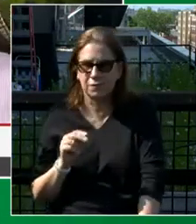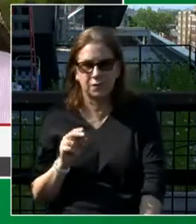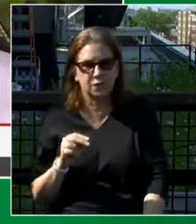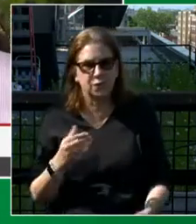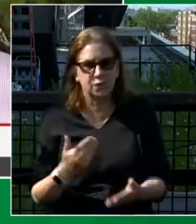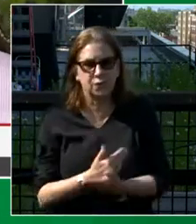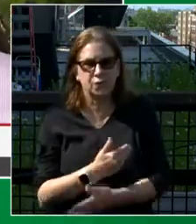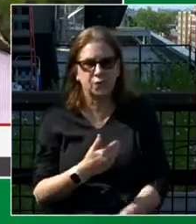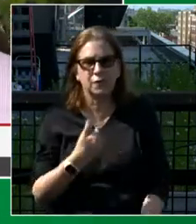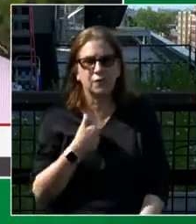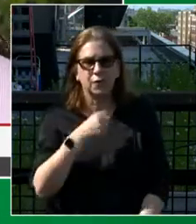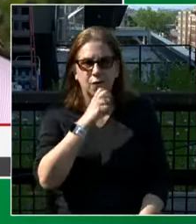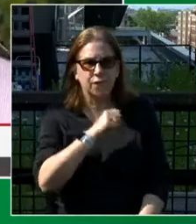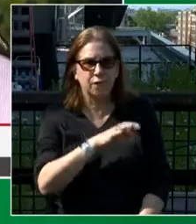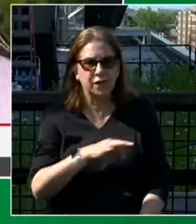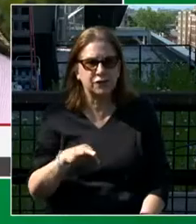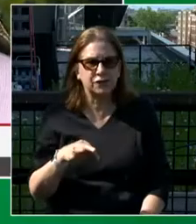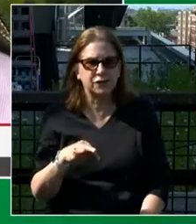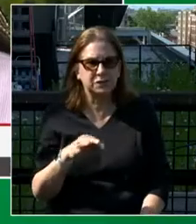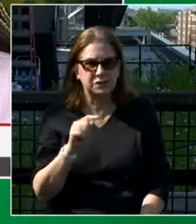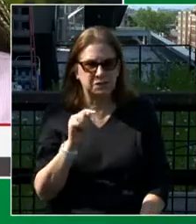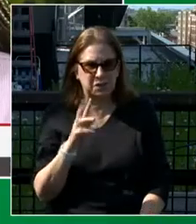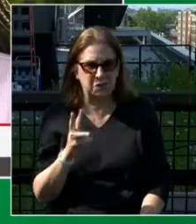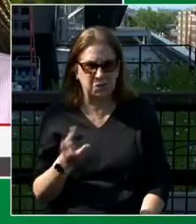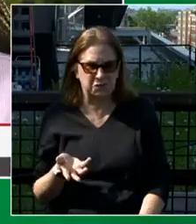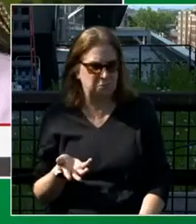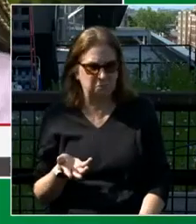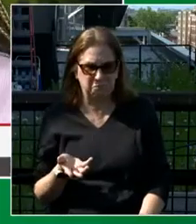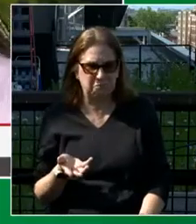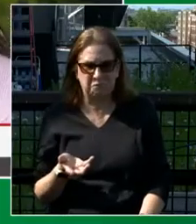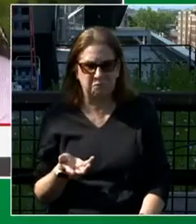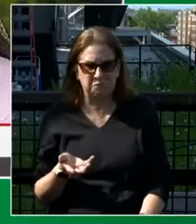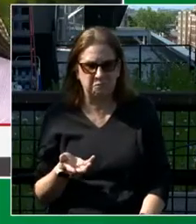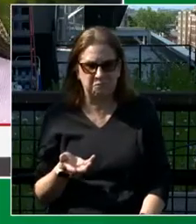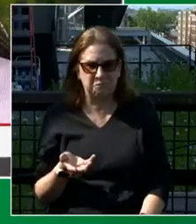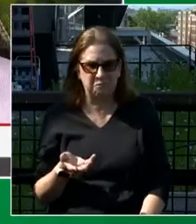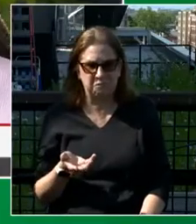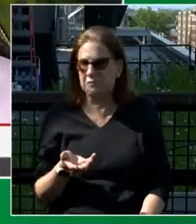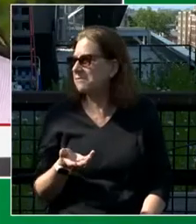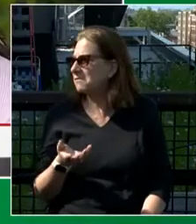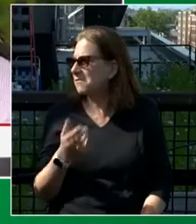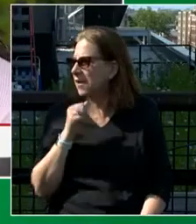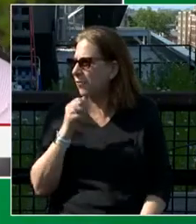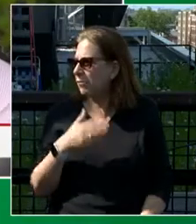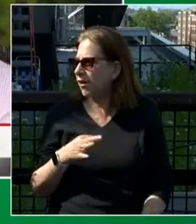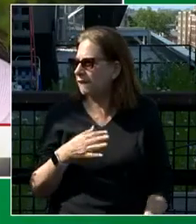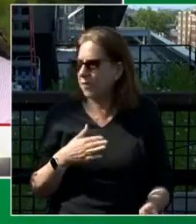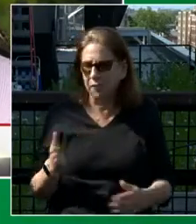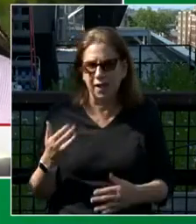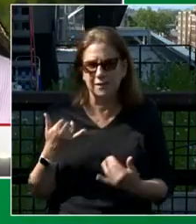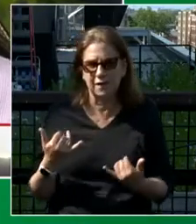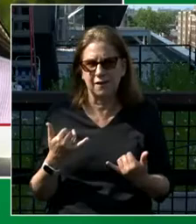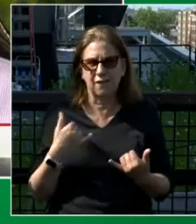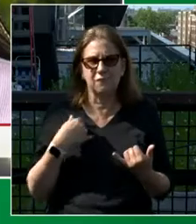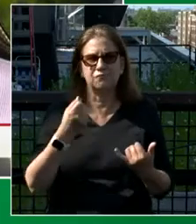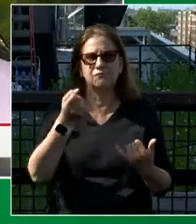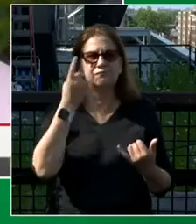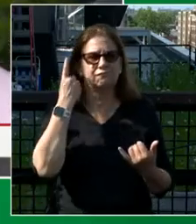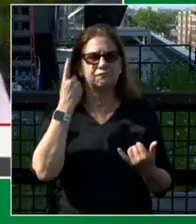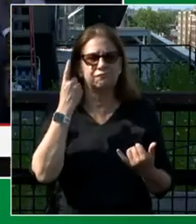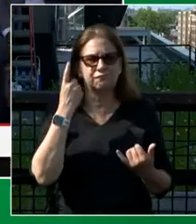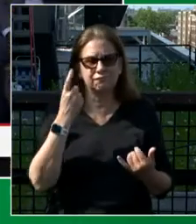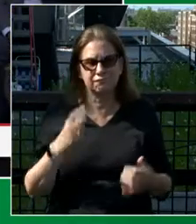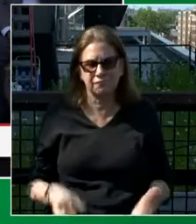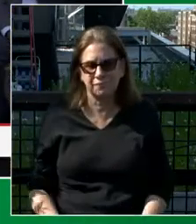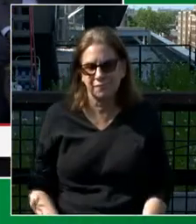not even in the business growth plan. I understand. But now I understand. Okay. Ajay, you